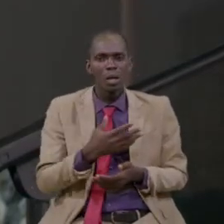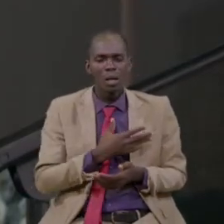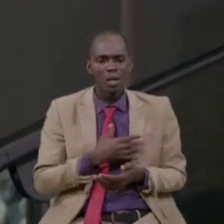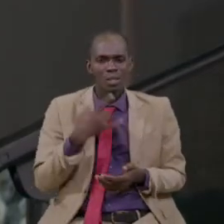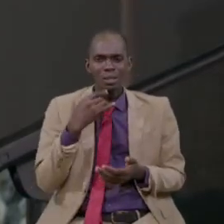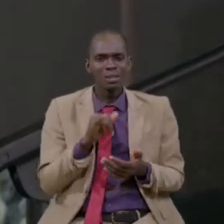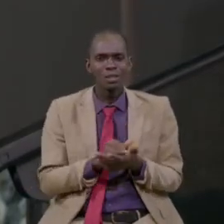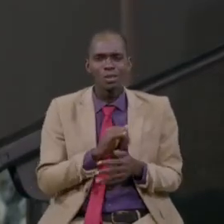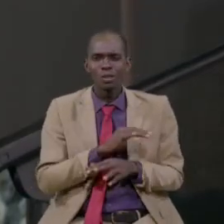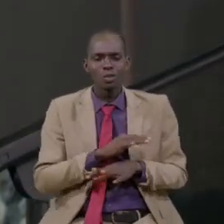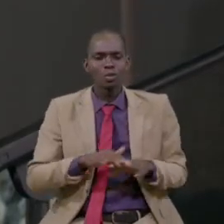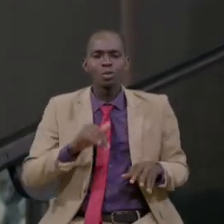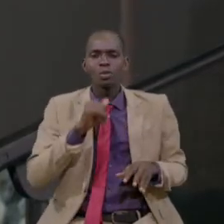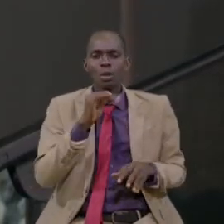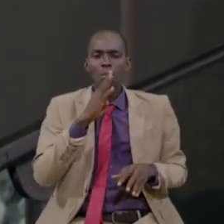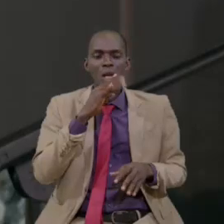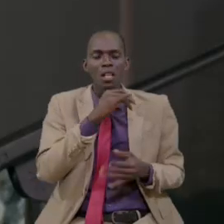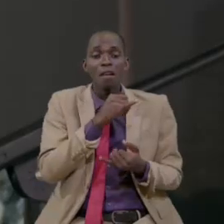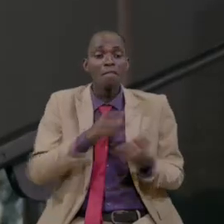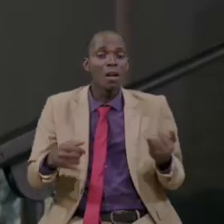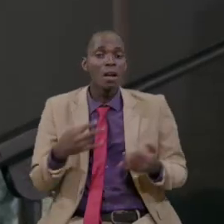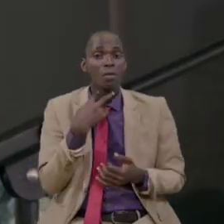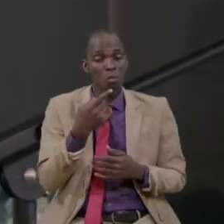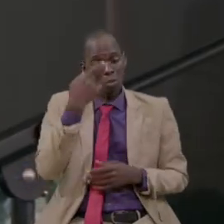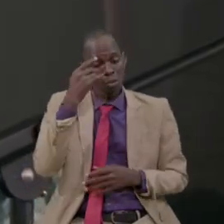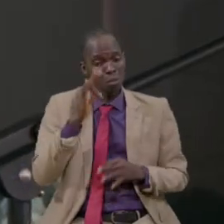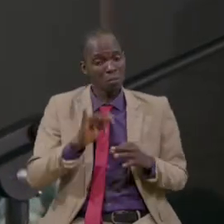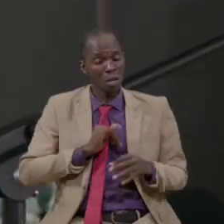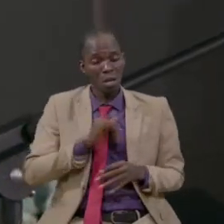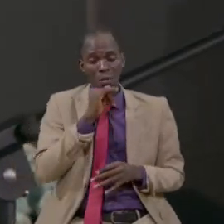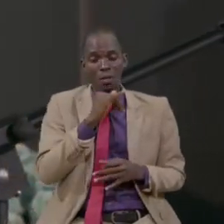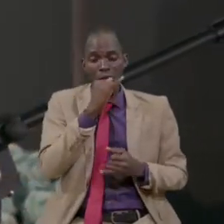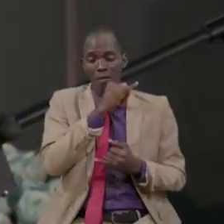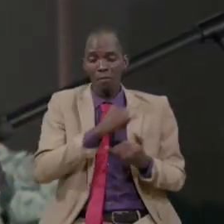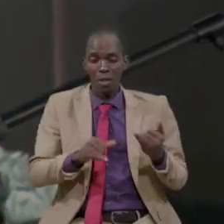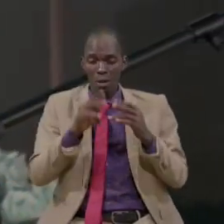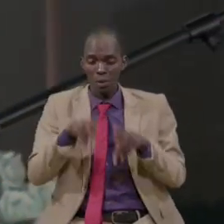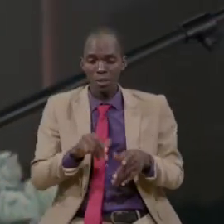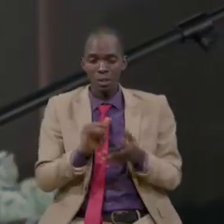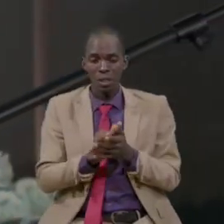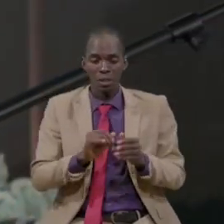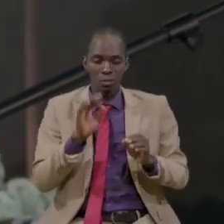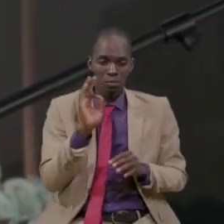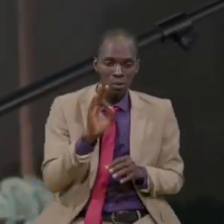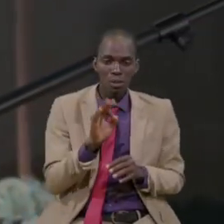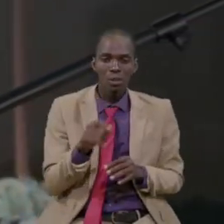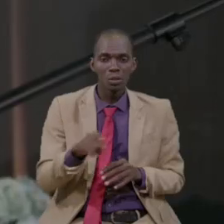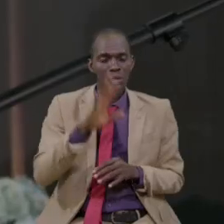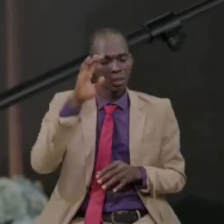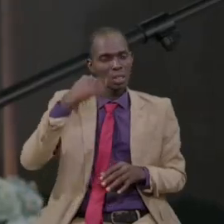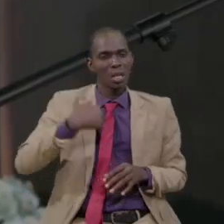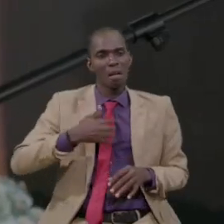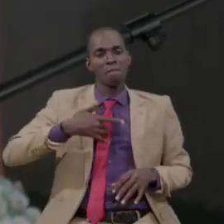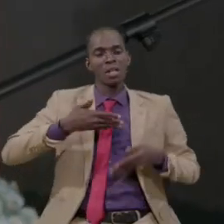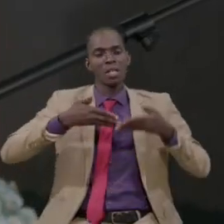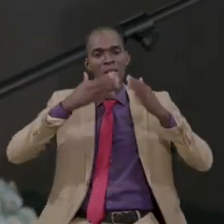final voice, because then if I'm the final voice, every time they will think I am the leader. Let another person, a lady